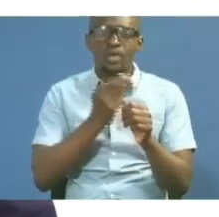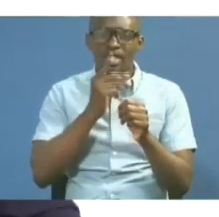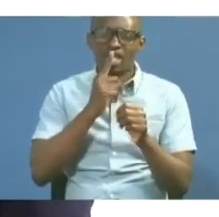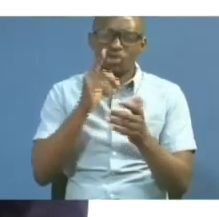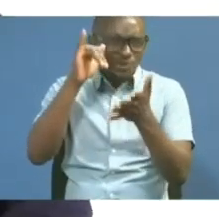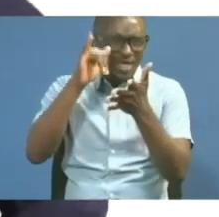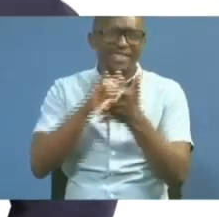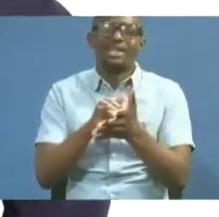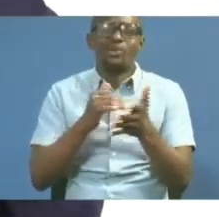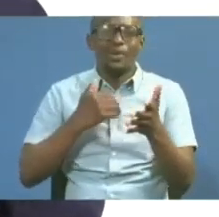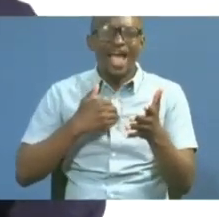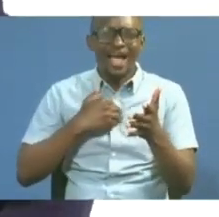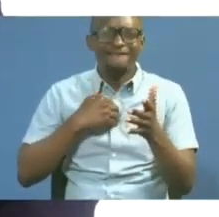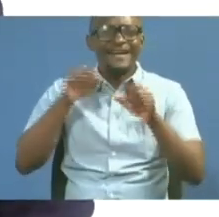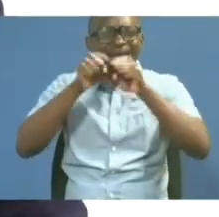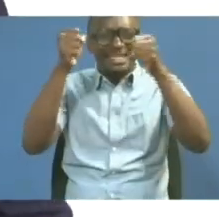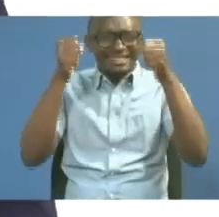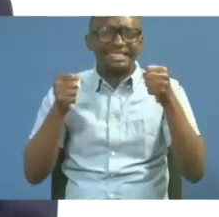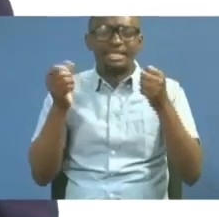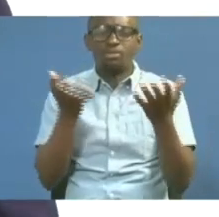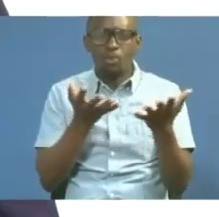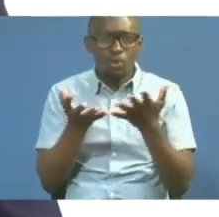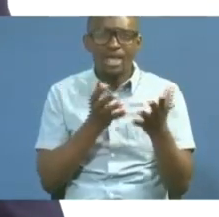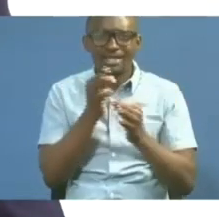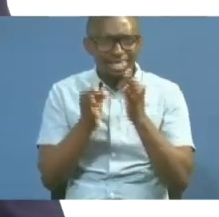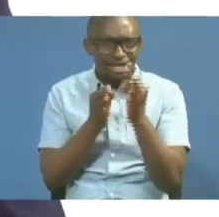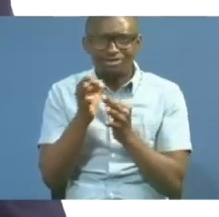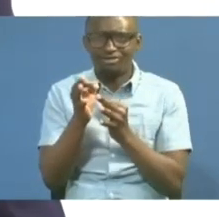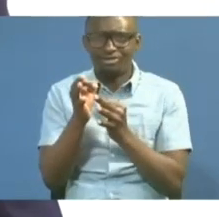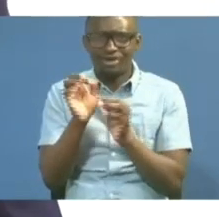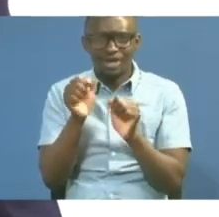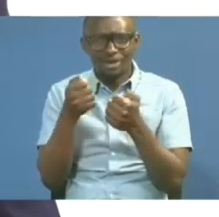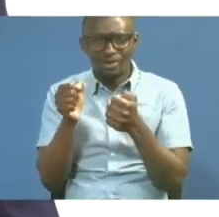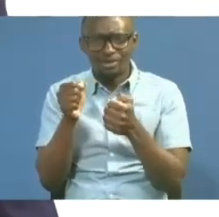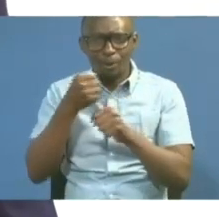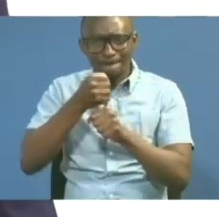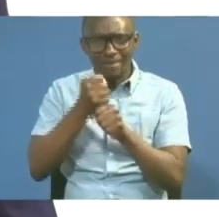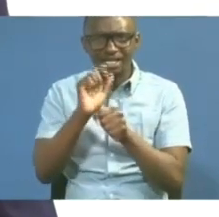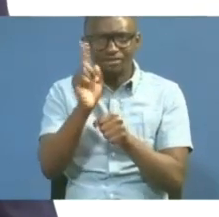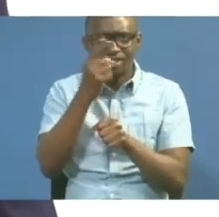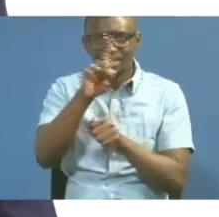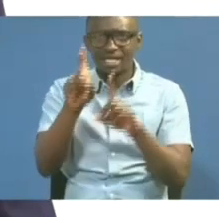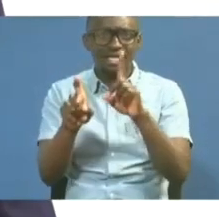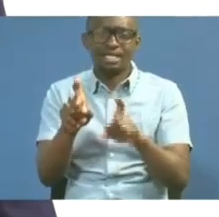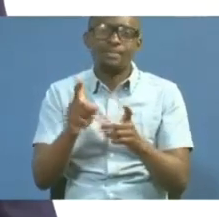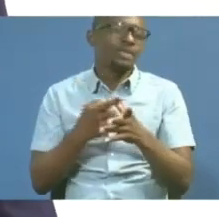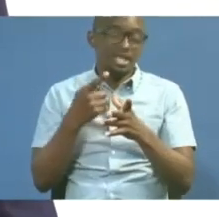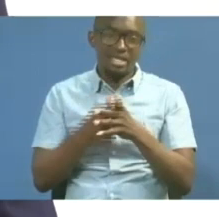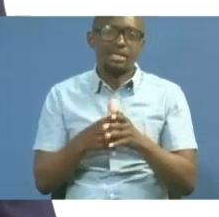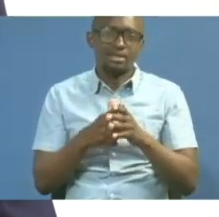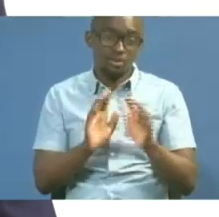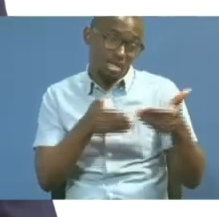that we ensure that we have a system whereby if you are not able to make it through the first